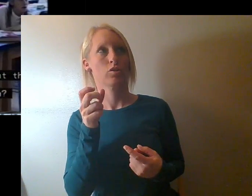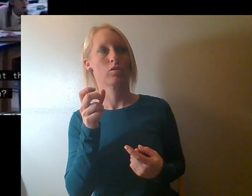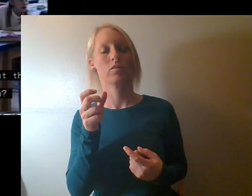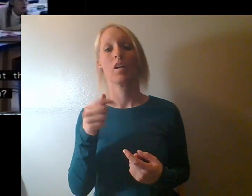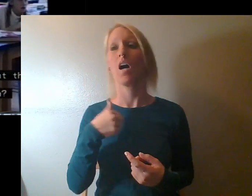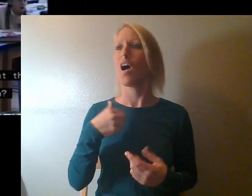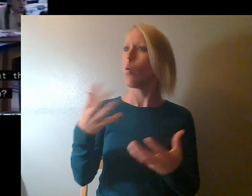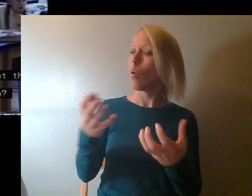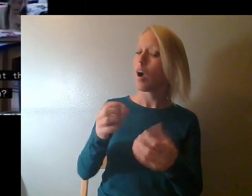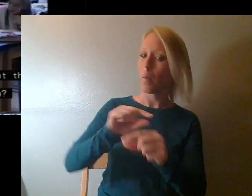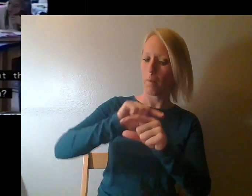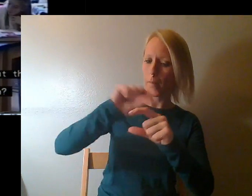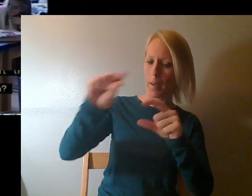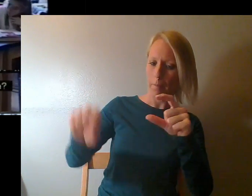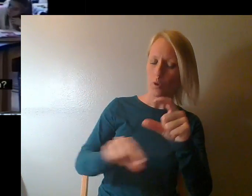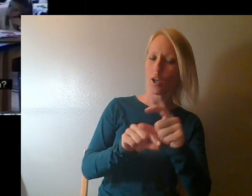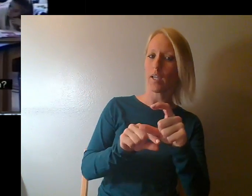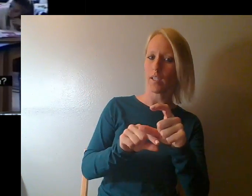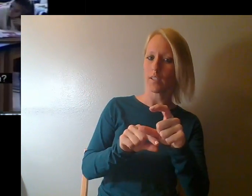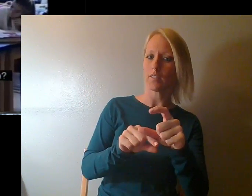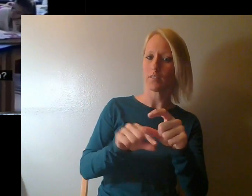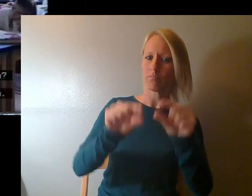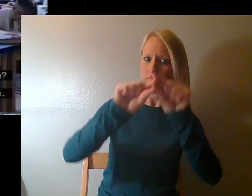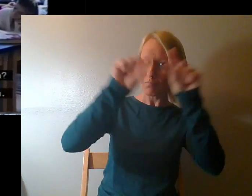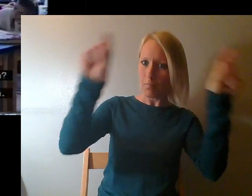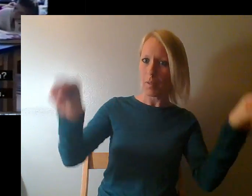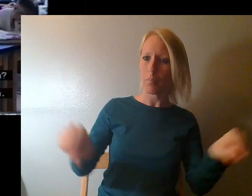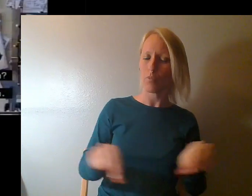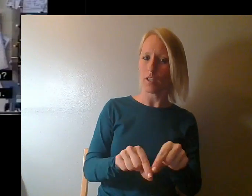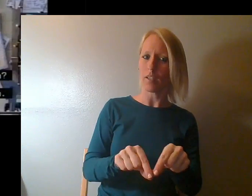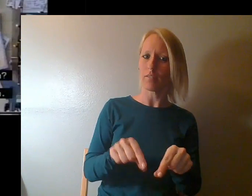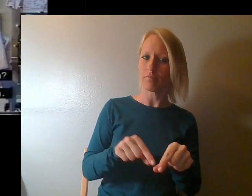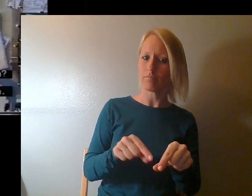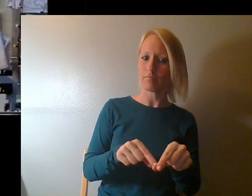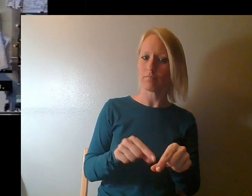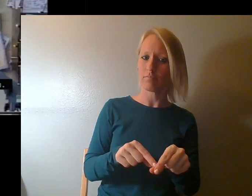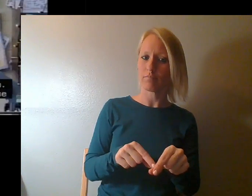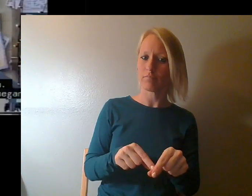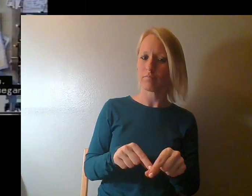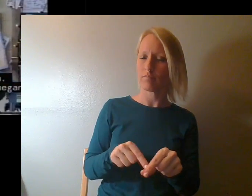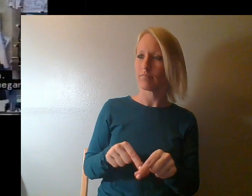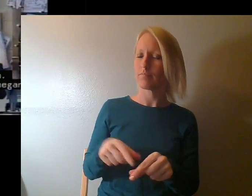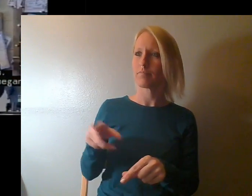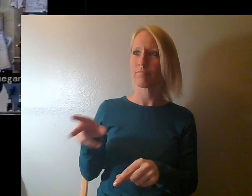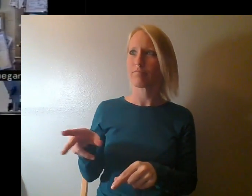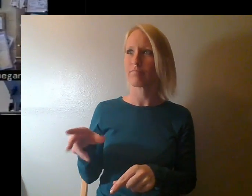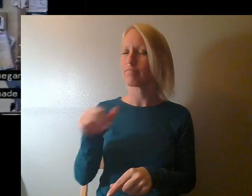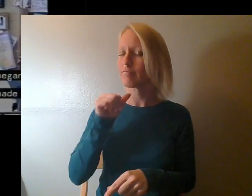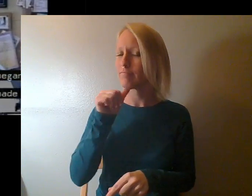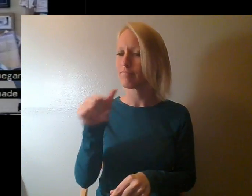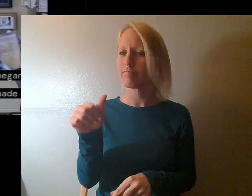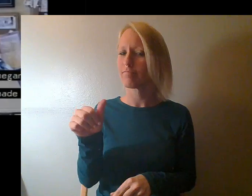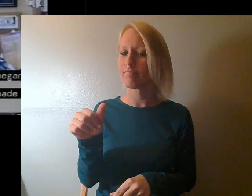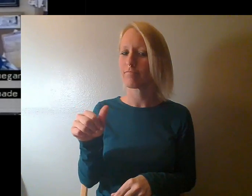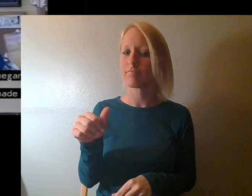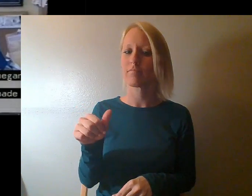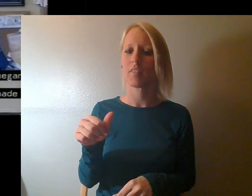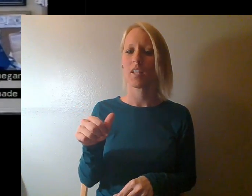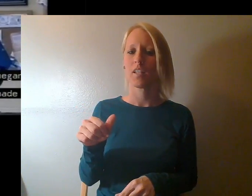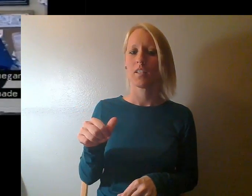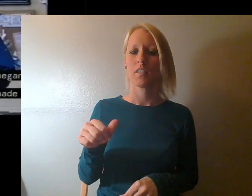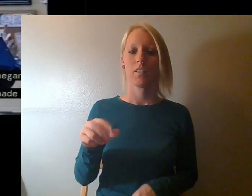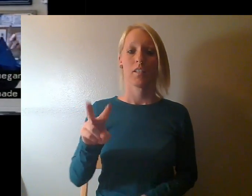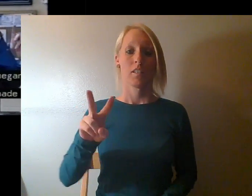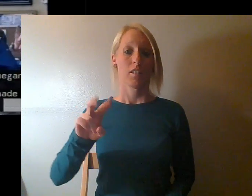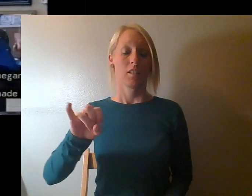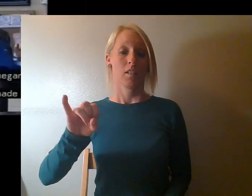membrane. Oh, Andrea? No, that's cheating too. Don't you soak it in vinegar or something? Okay, the shell of an